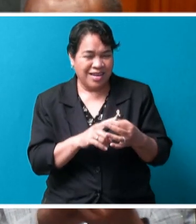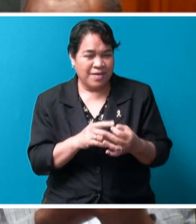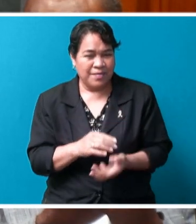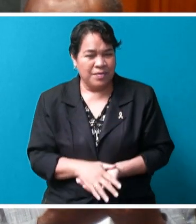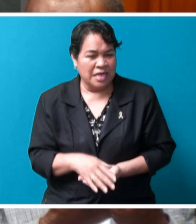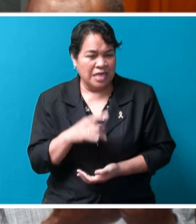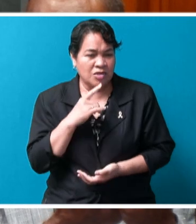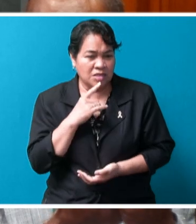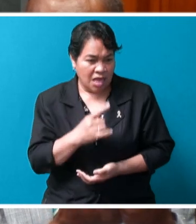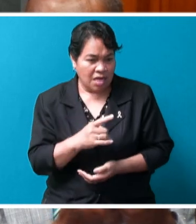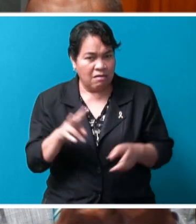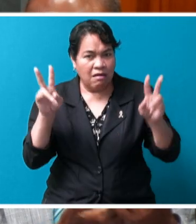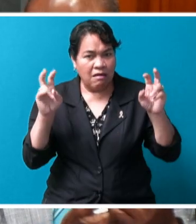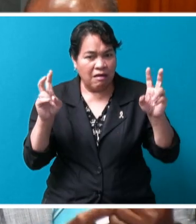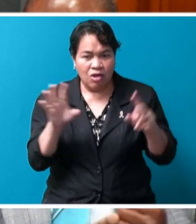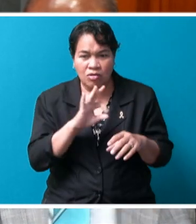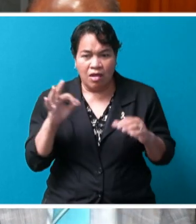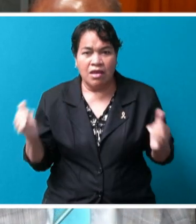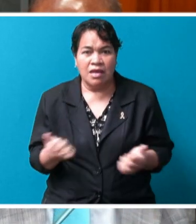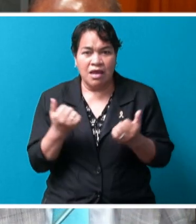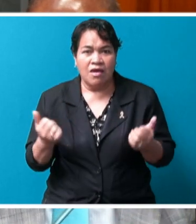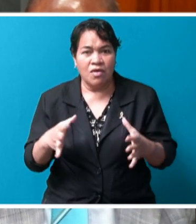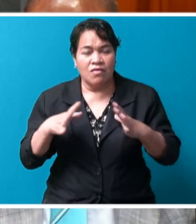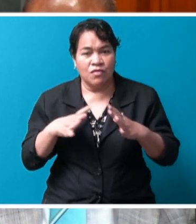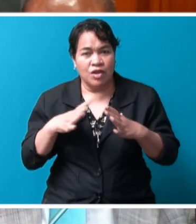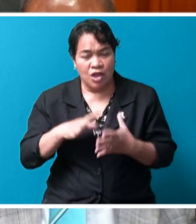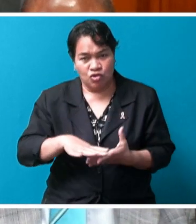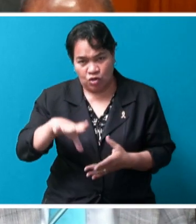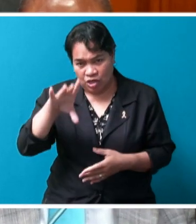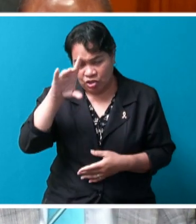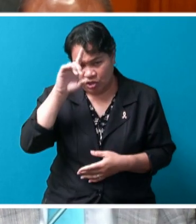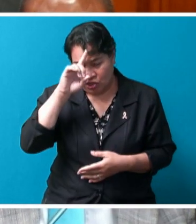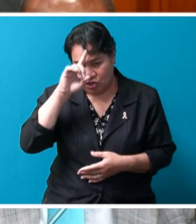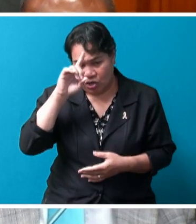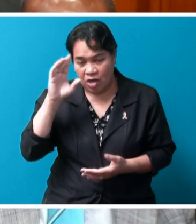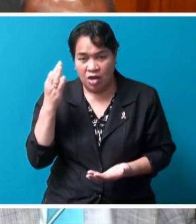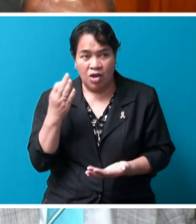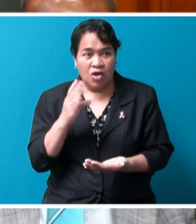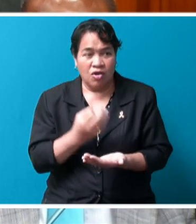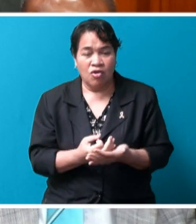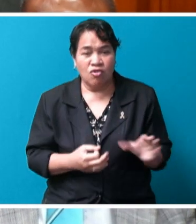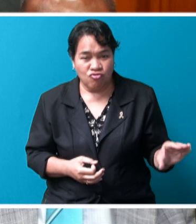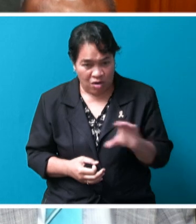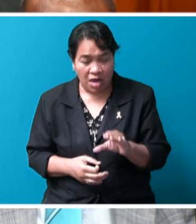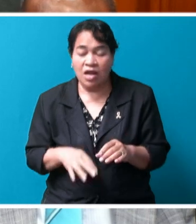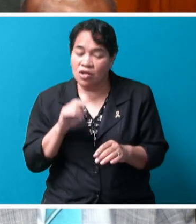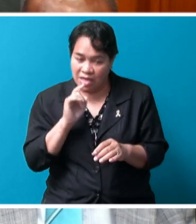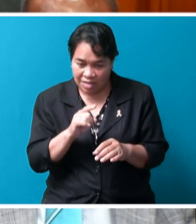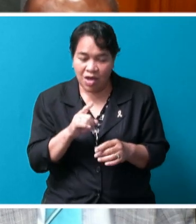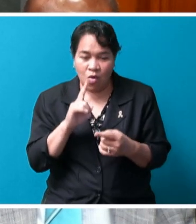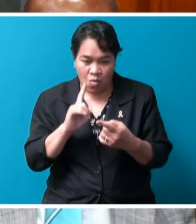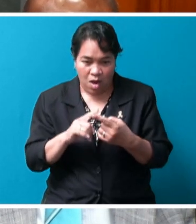inadequate free education grant. So that free education grant is one form